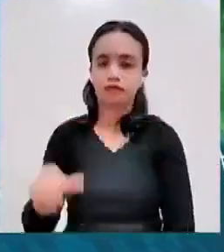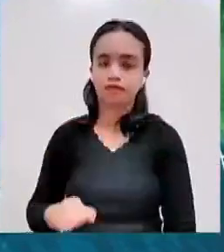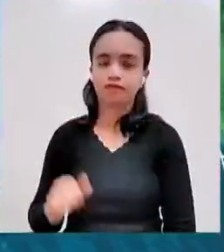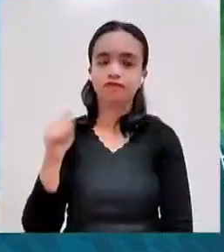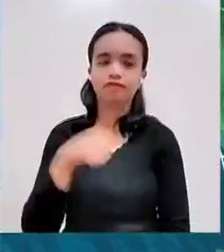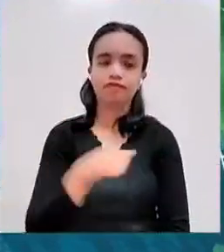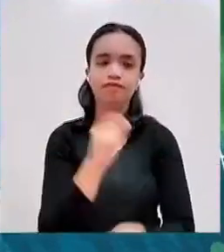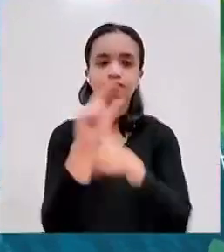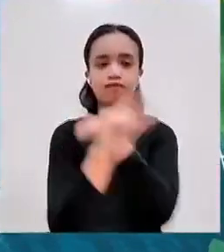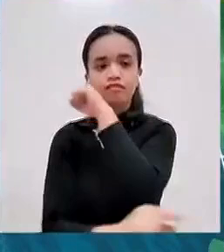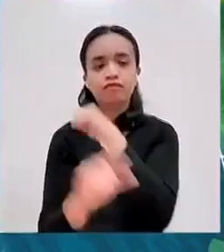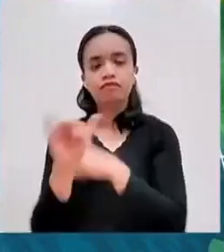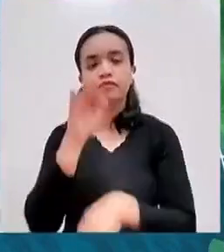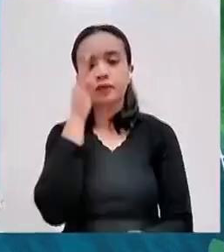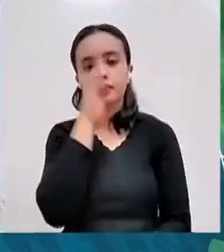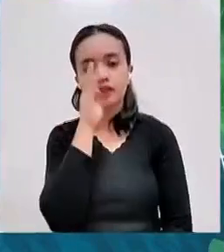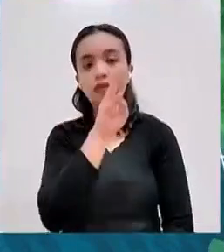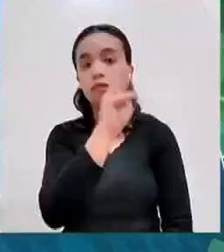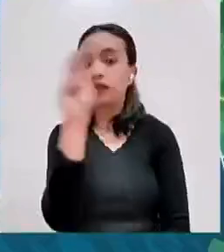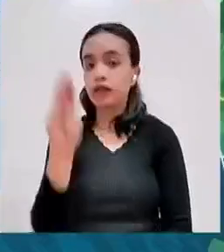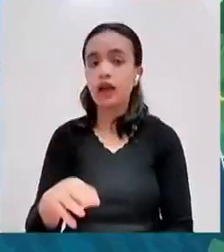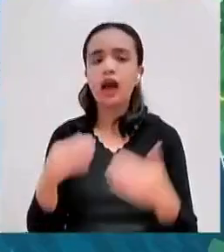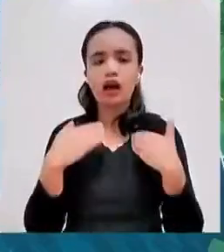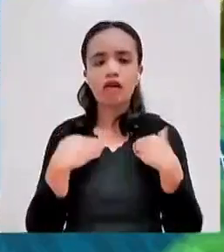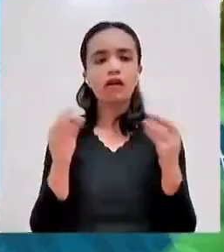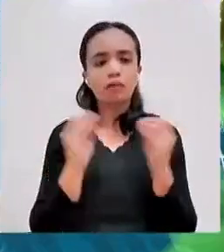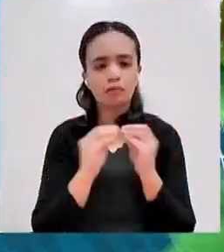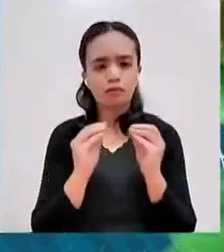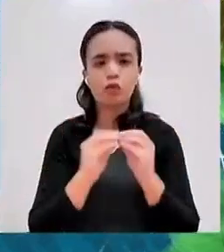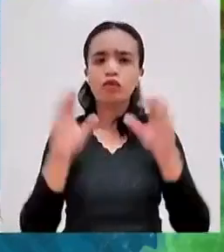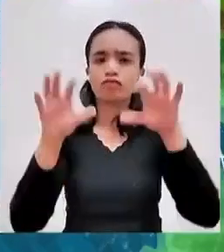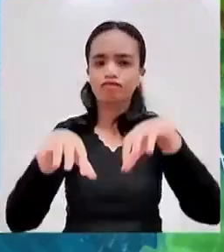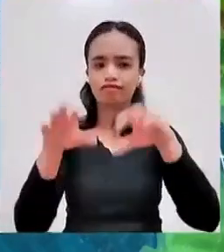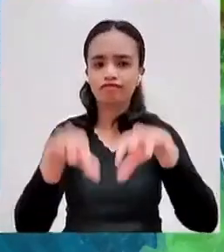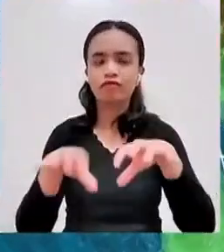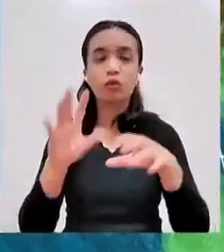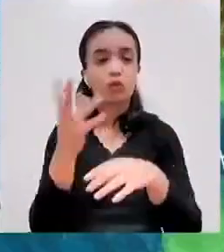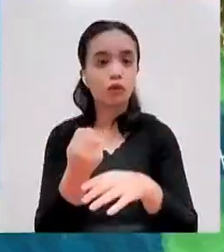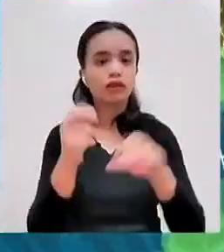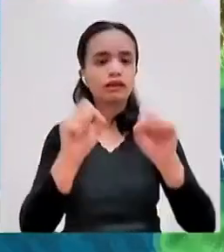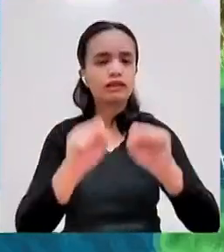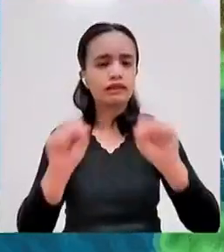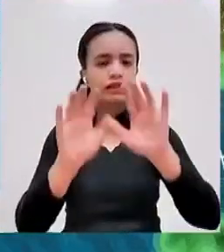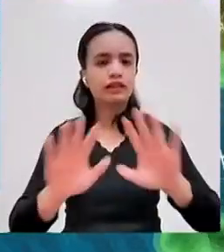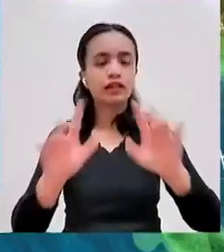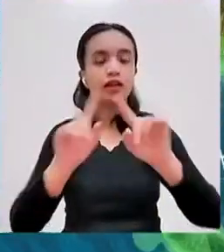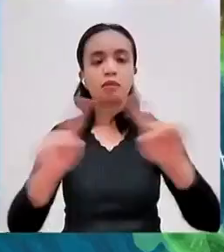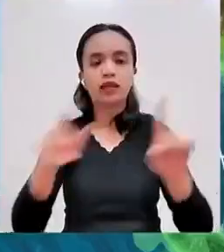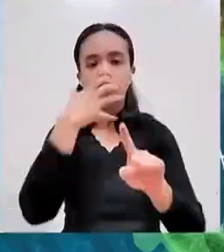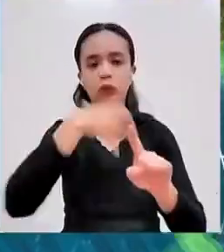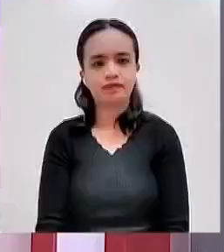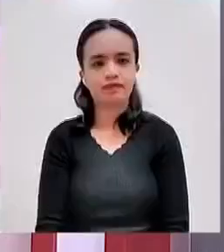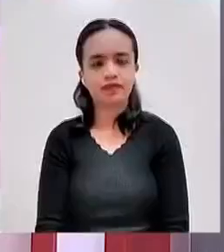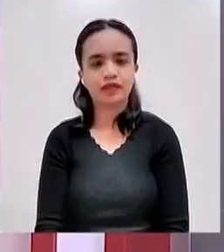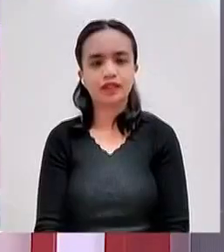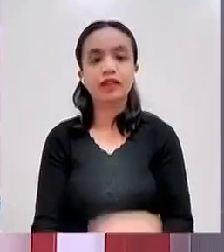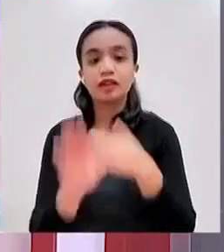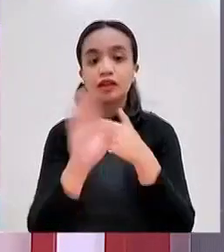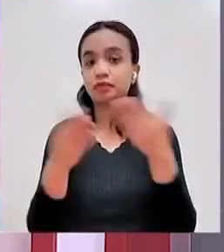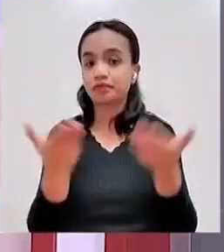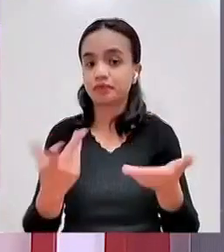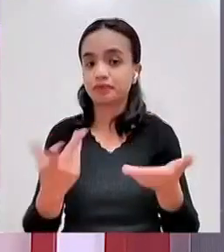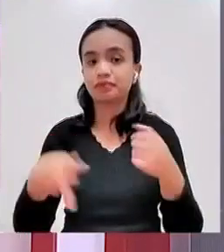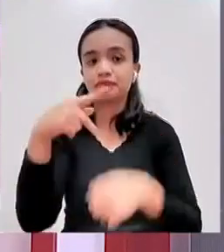Bicol region. Metro Manila will have some isolated rains this weekend, but we'll see mostly sunny weather in the morning and in the afternoon. The Philippine